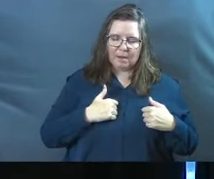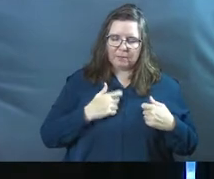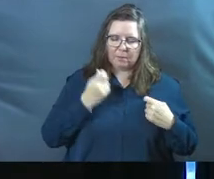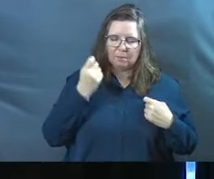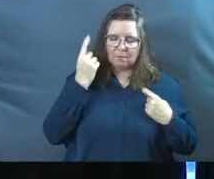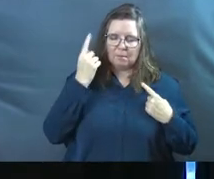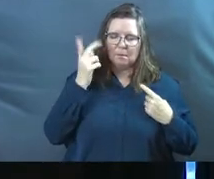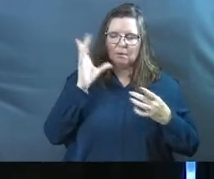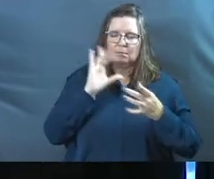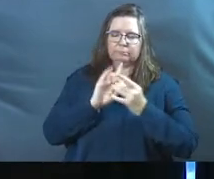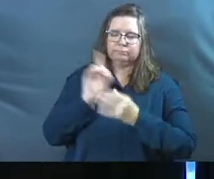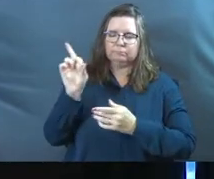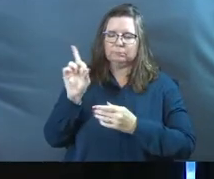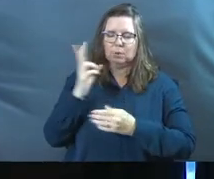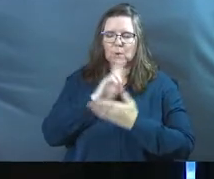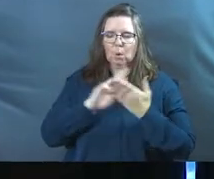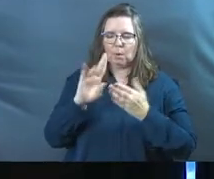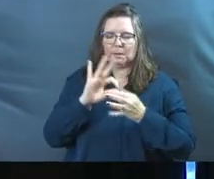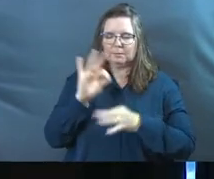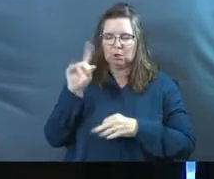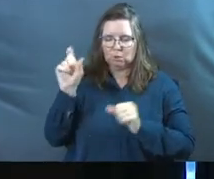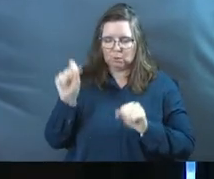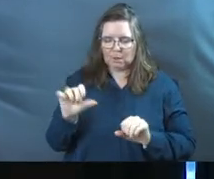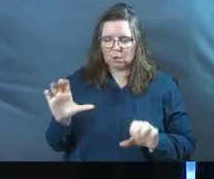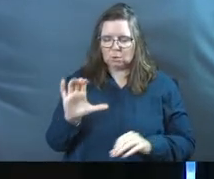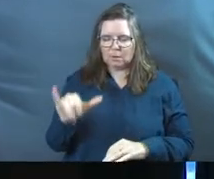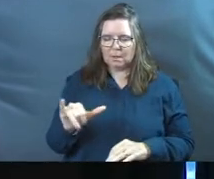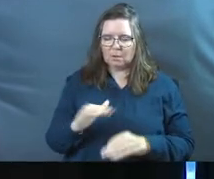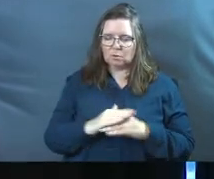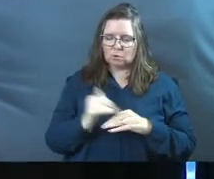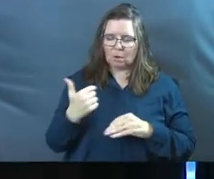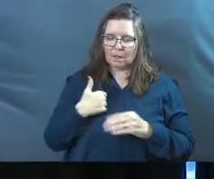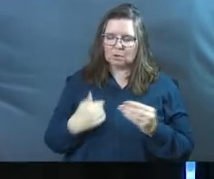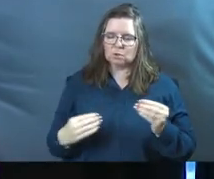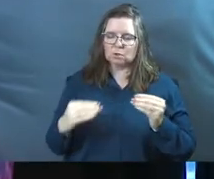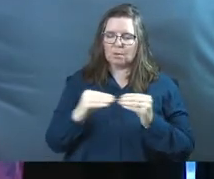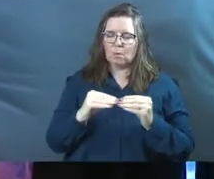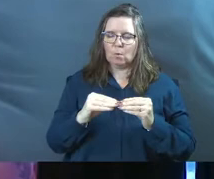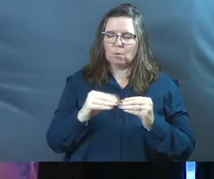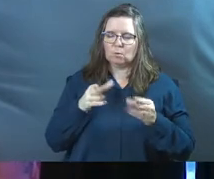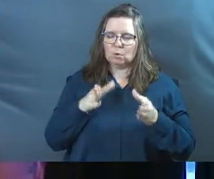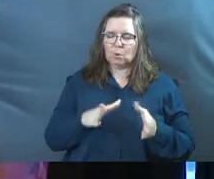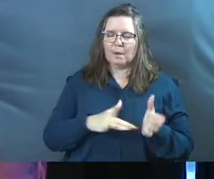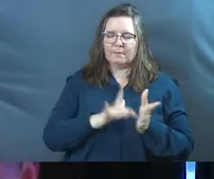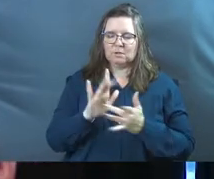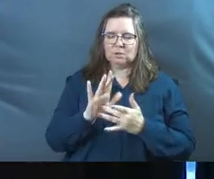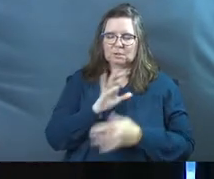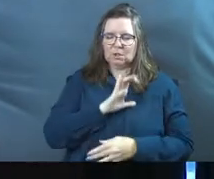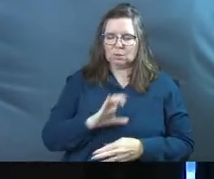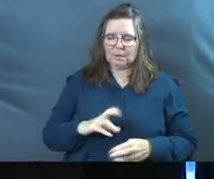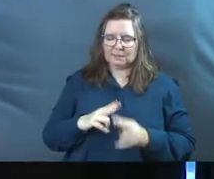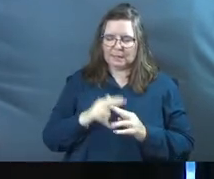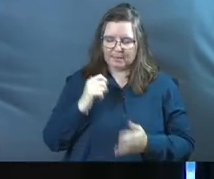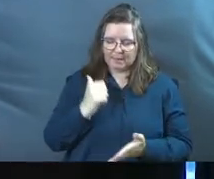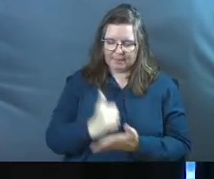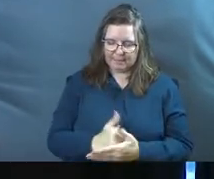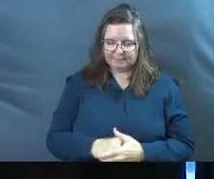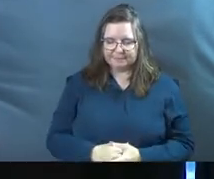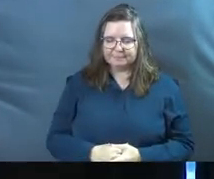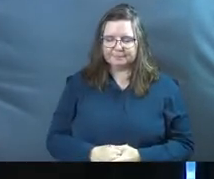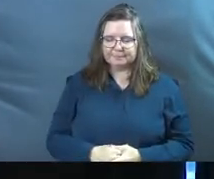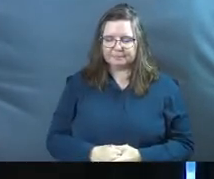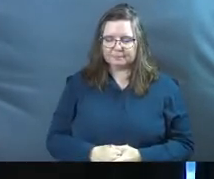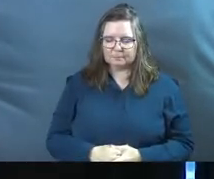Because Holy Spirit, you're capable of doing that. So call us to more, Lord. Call us to the way of Jesus. In Christ's name, amen.